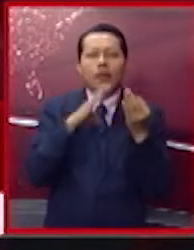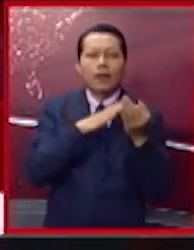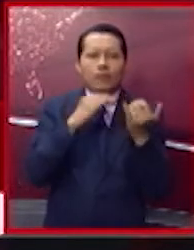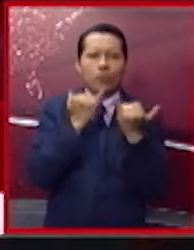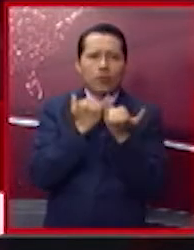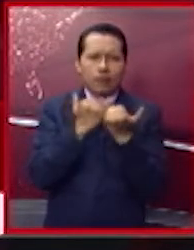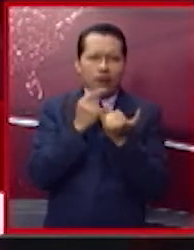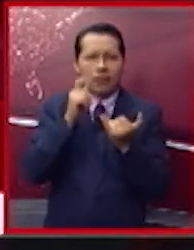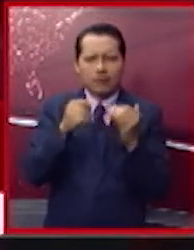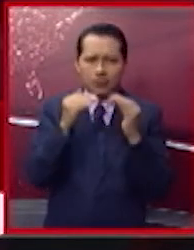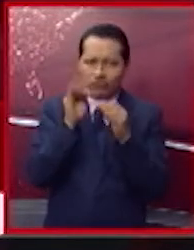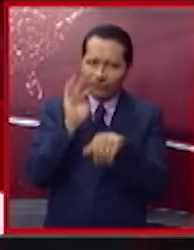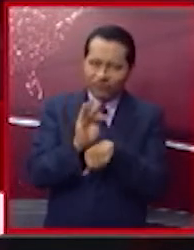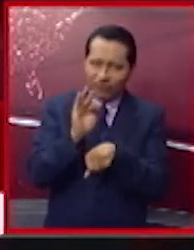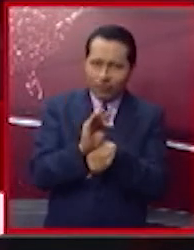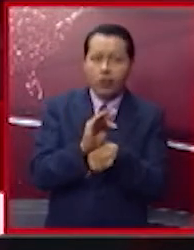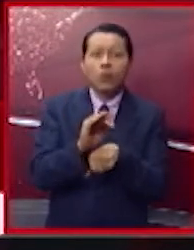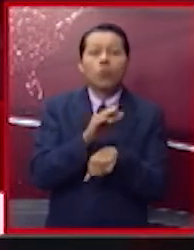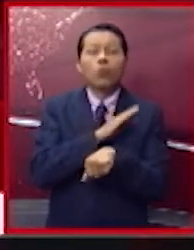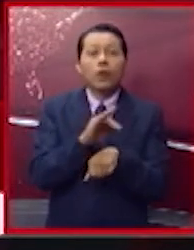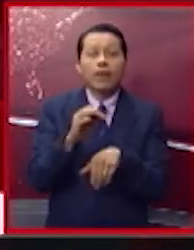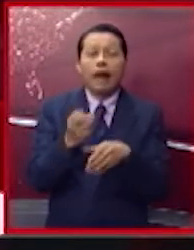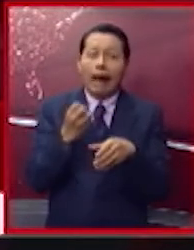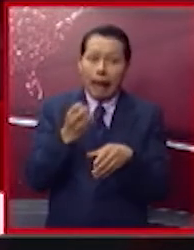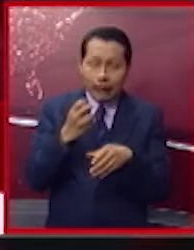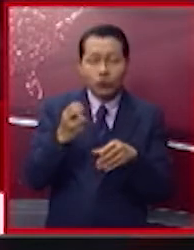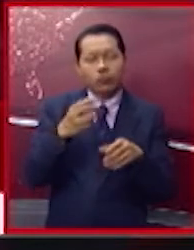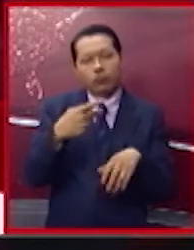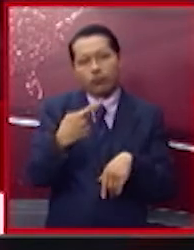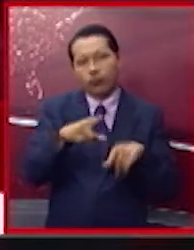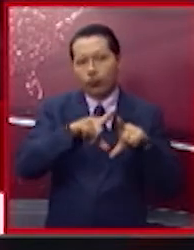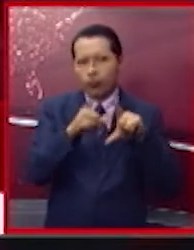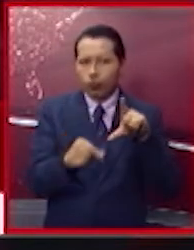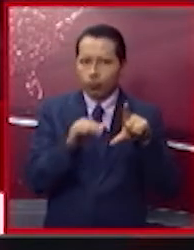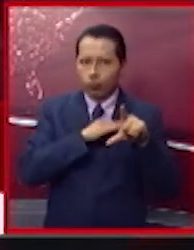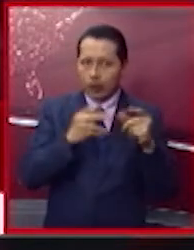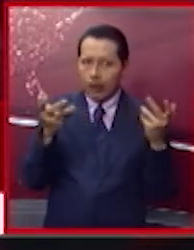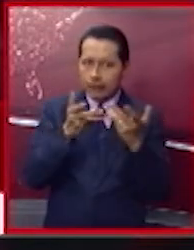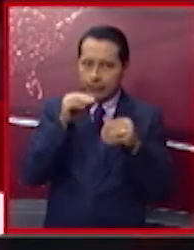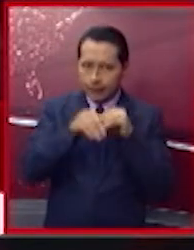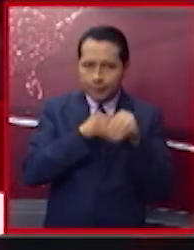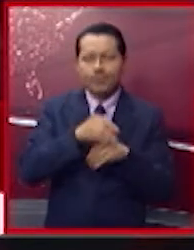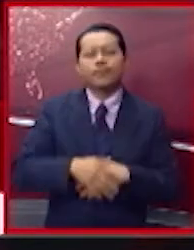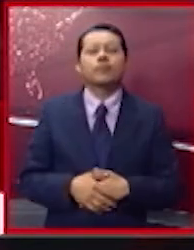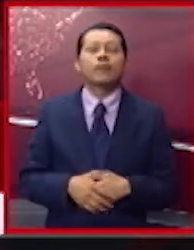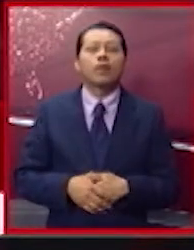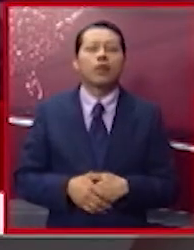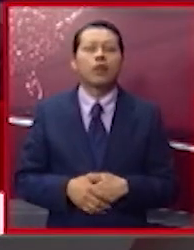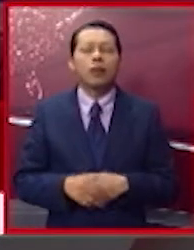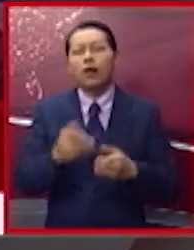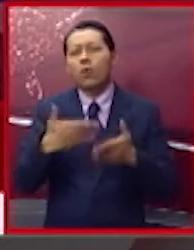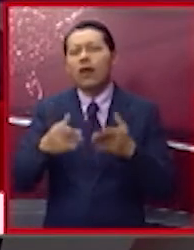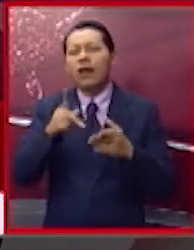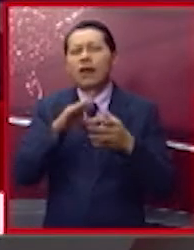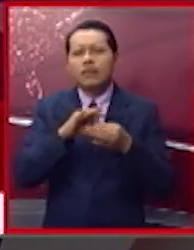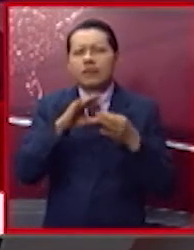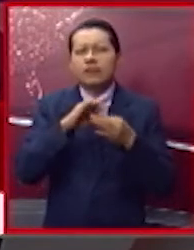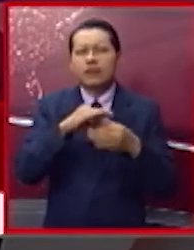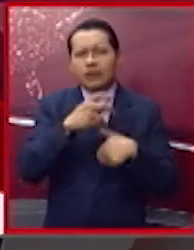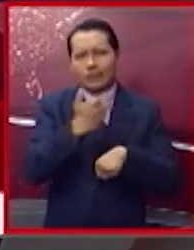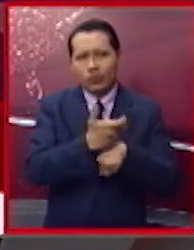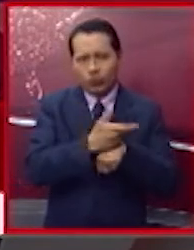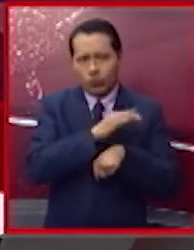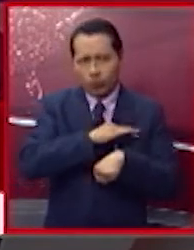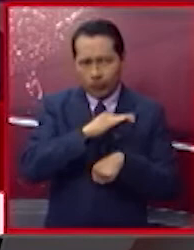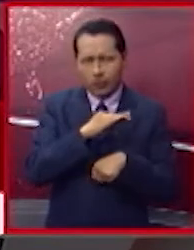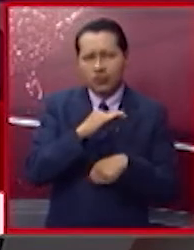and not emphasizing so much the international strategy. Okay, let's talk about the United States economy. With the new government in